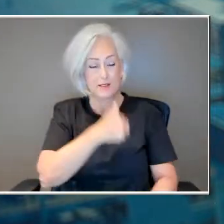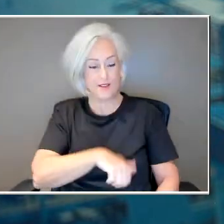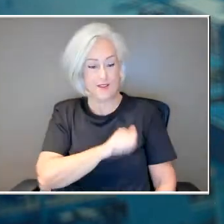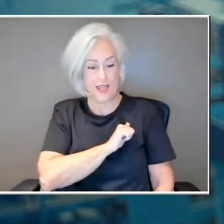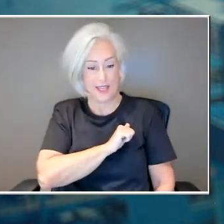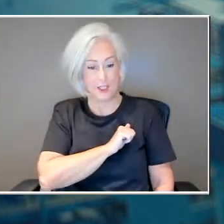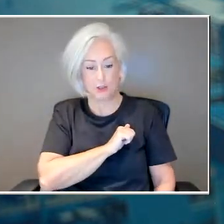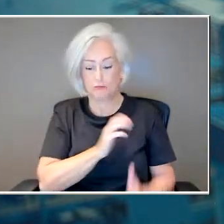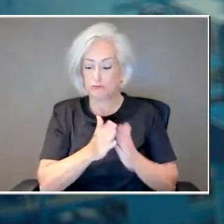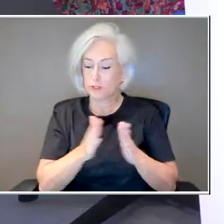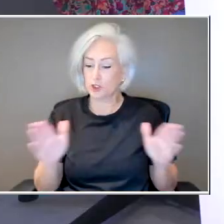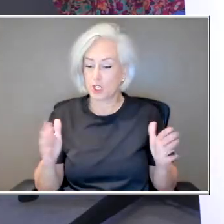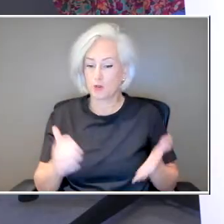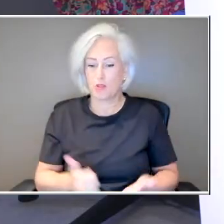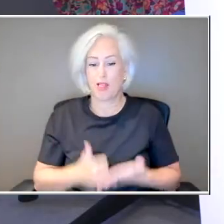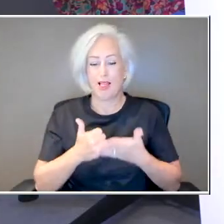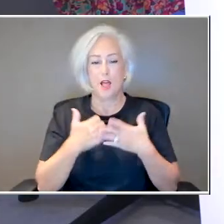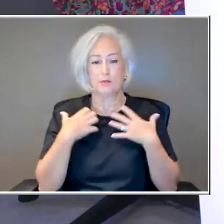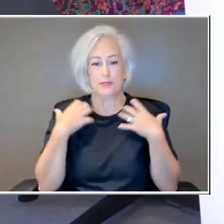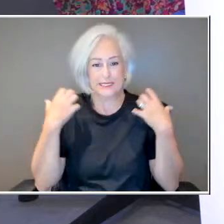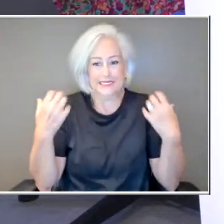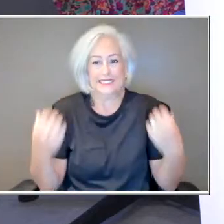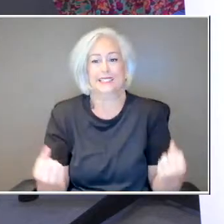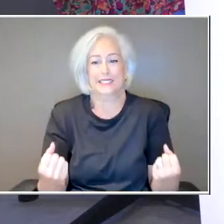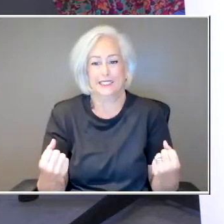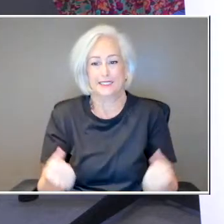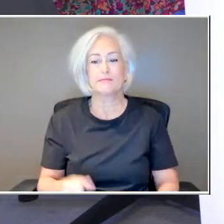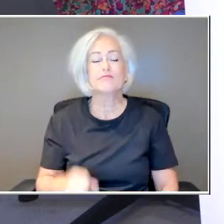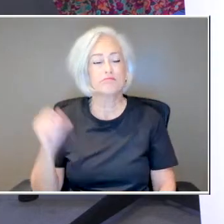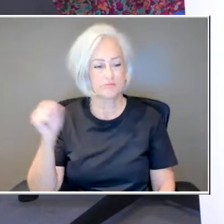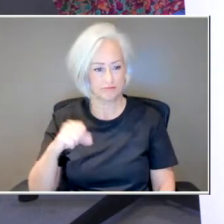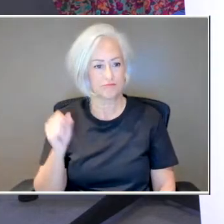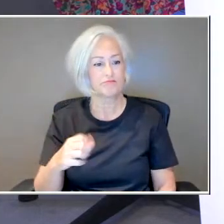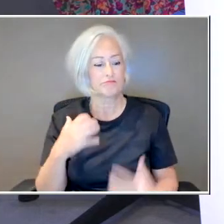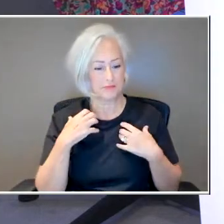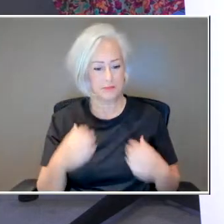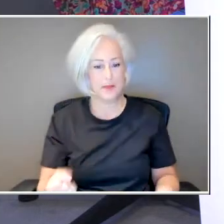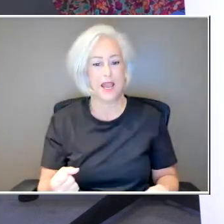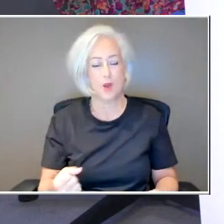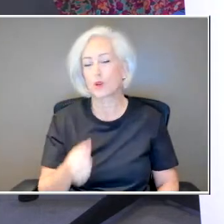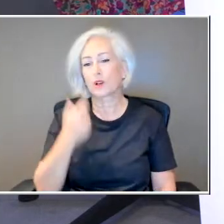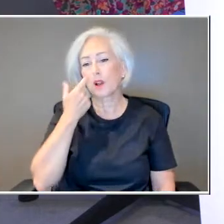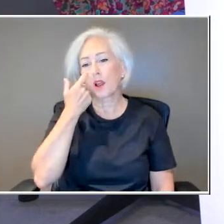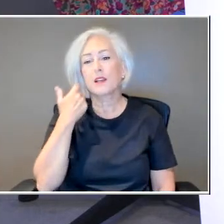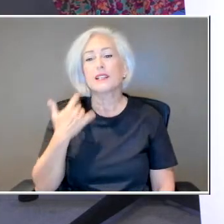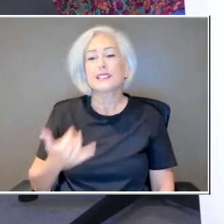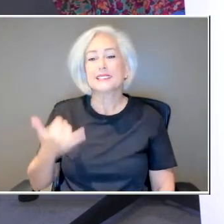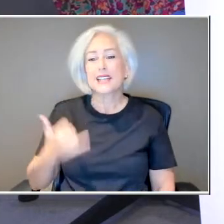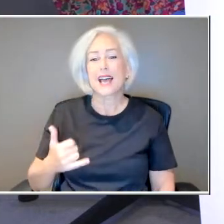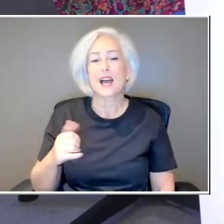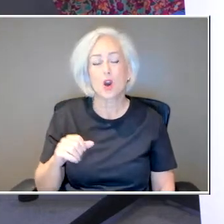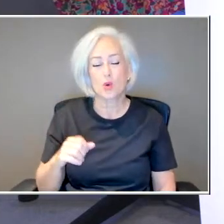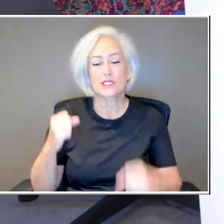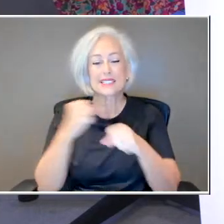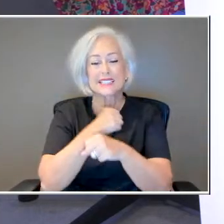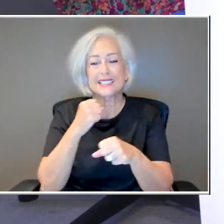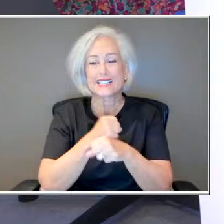helps us heal. It really does. Big power there. Yeah. I want to run some stats because breast cancer is the most